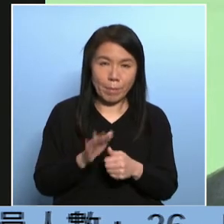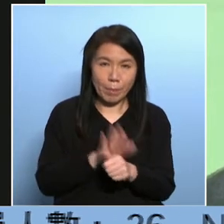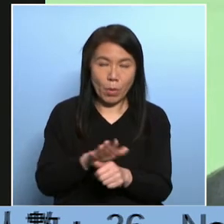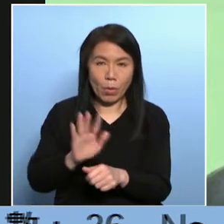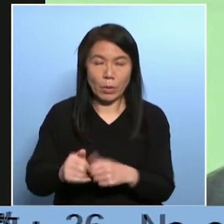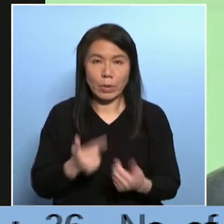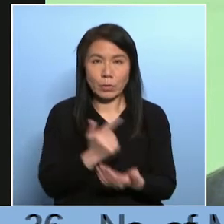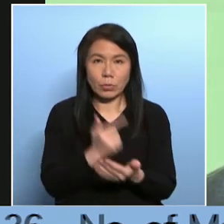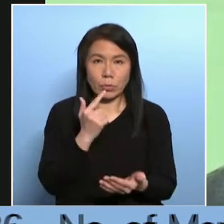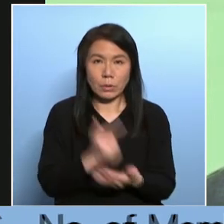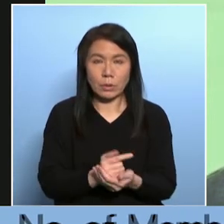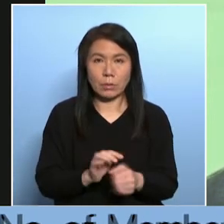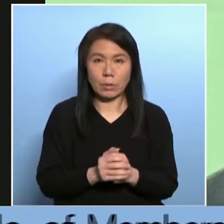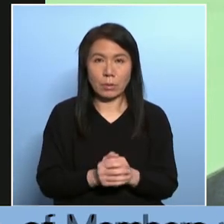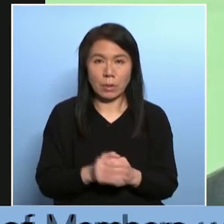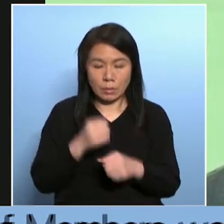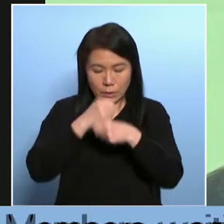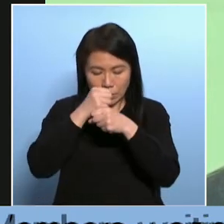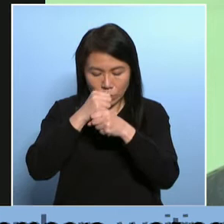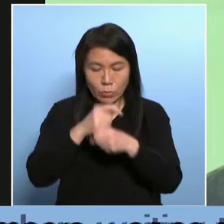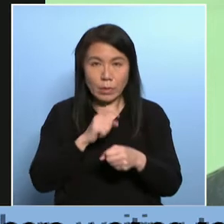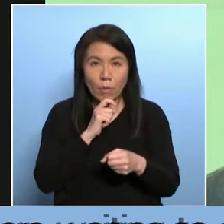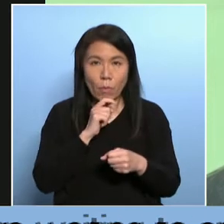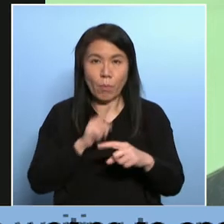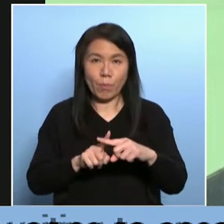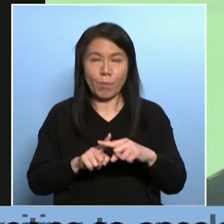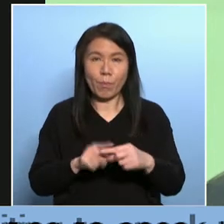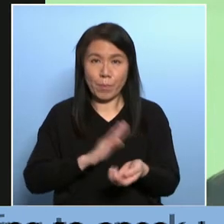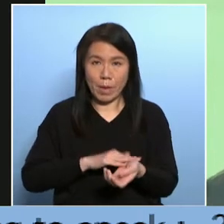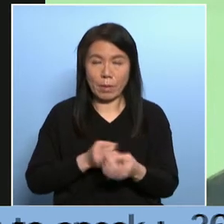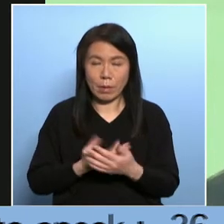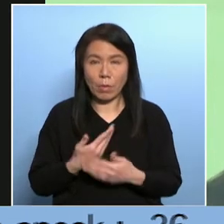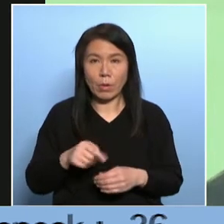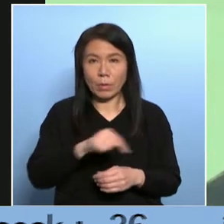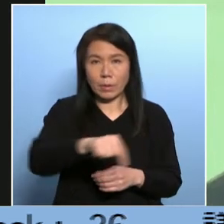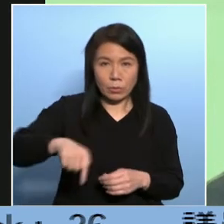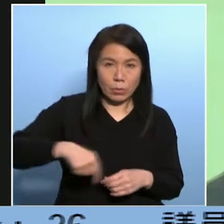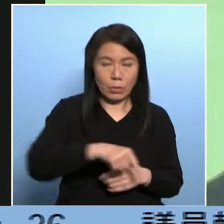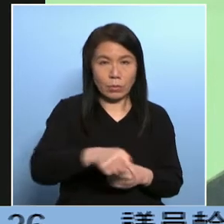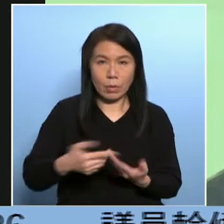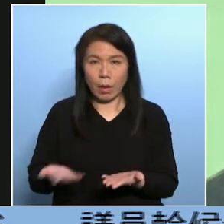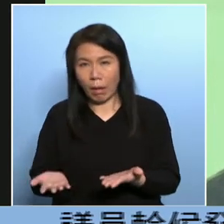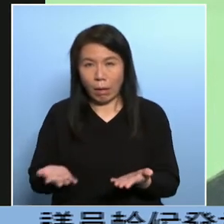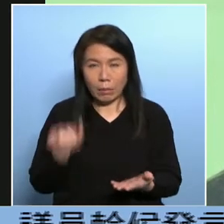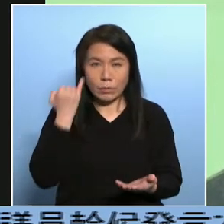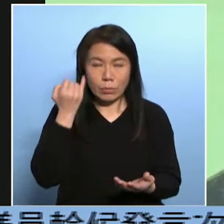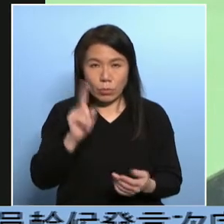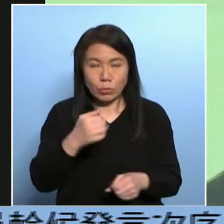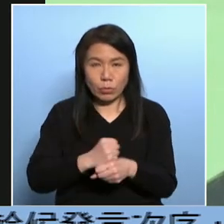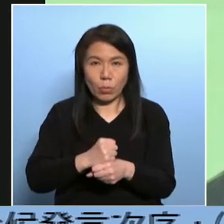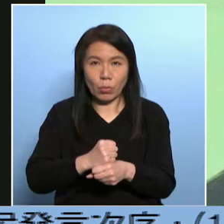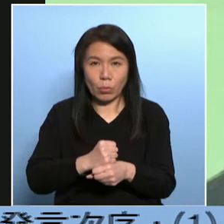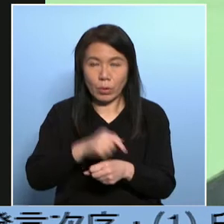inquiries from those at the workplace, because if they have colleagues who have been tested positive and so